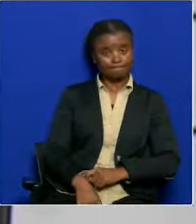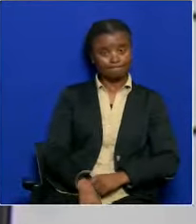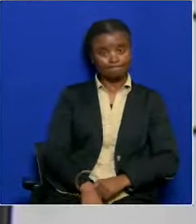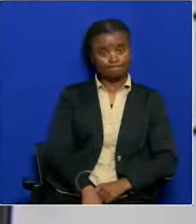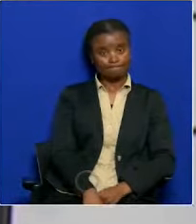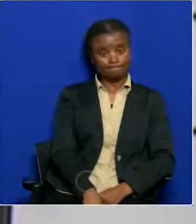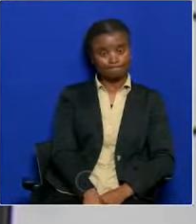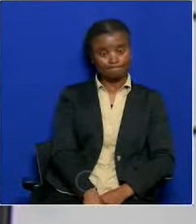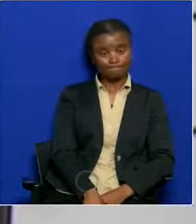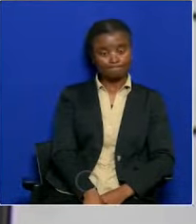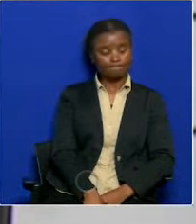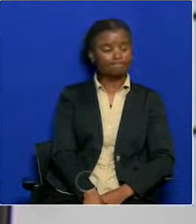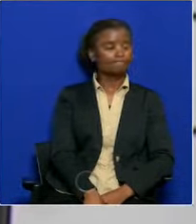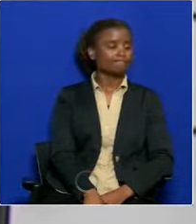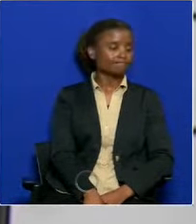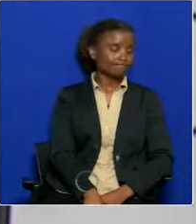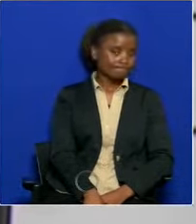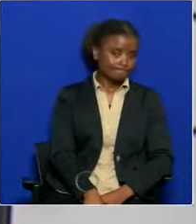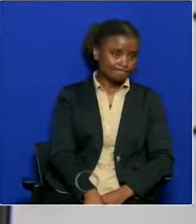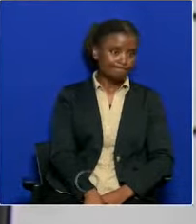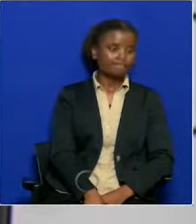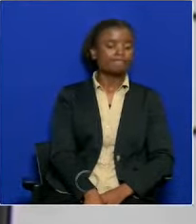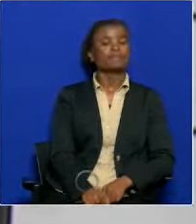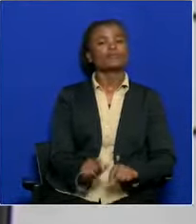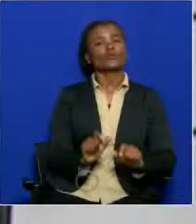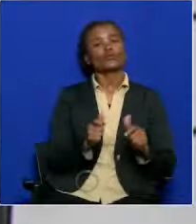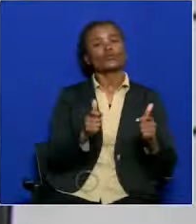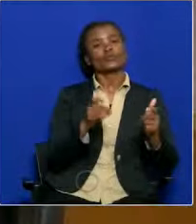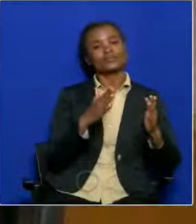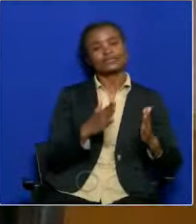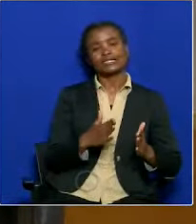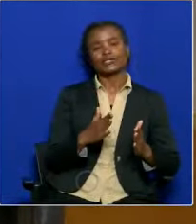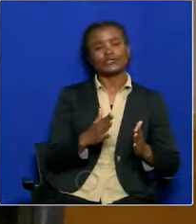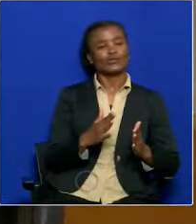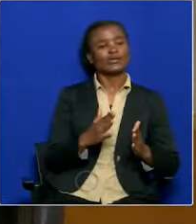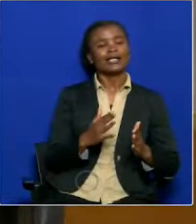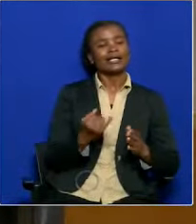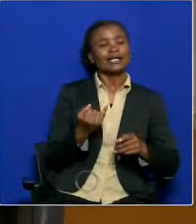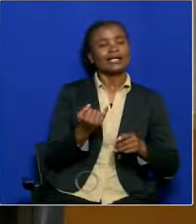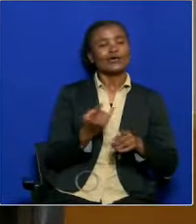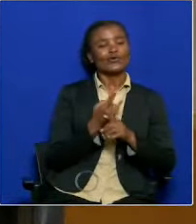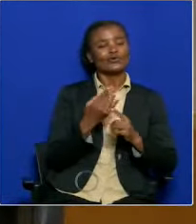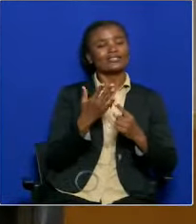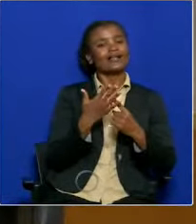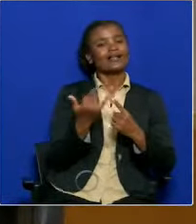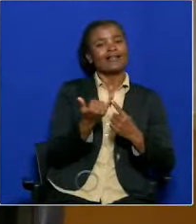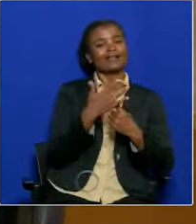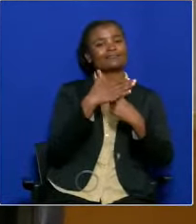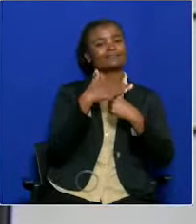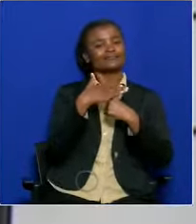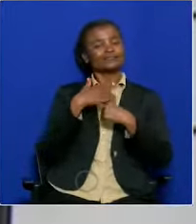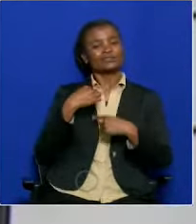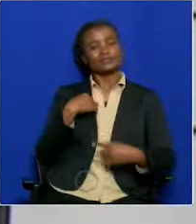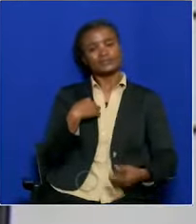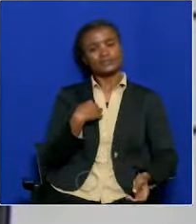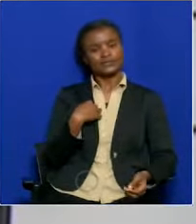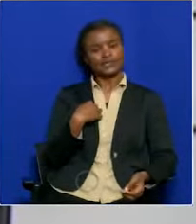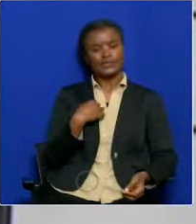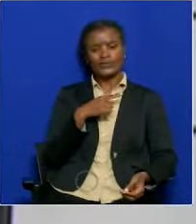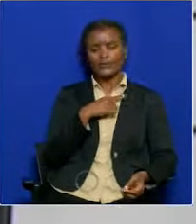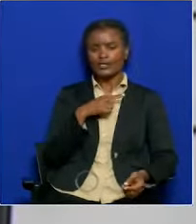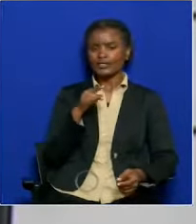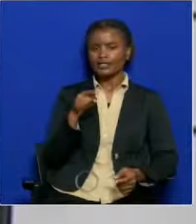Commissioner, you always corner me. You always corner me because even that allegation was not police allegation. It was